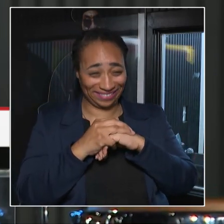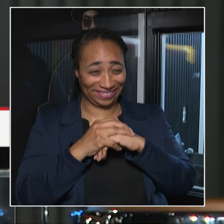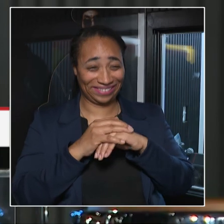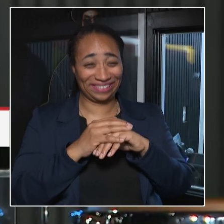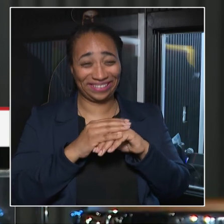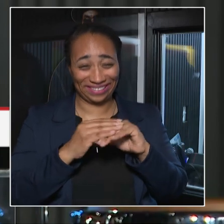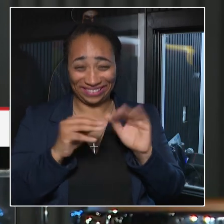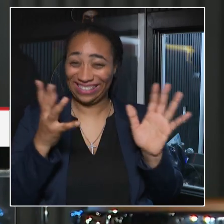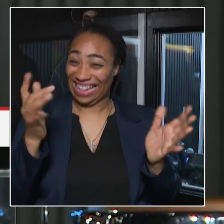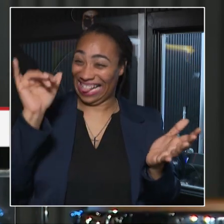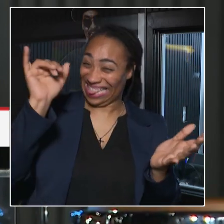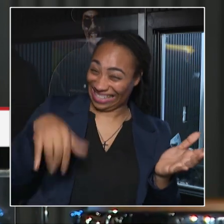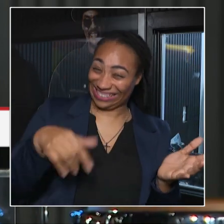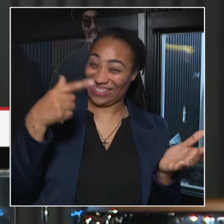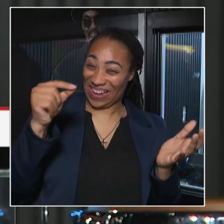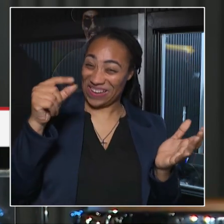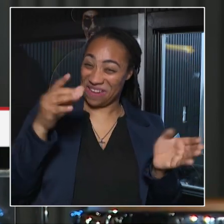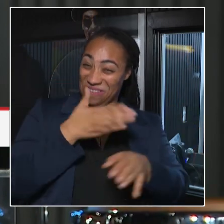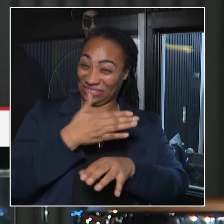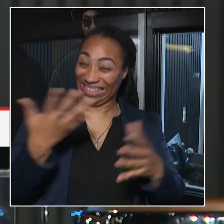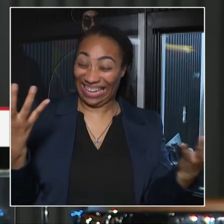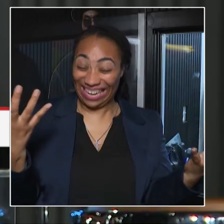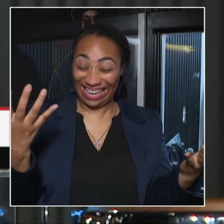That's Go-Go, yes.